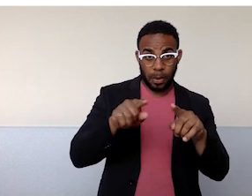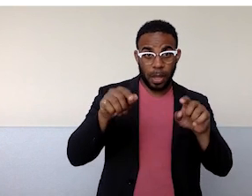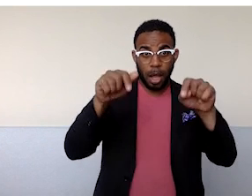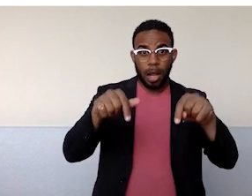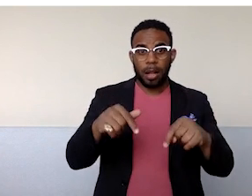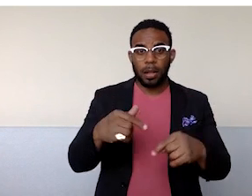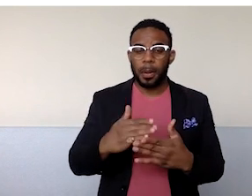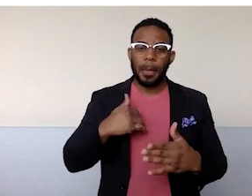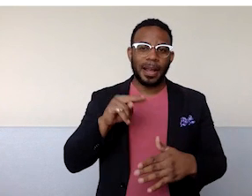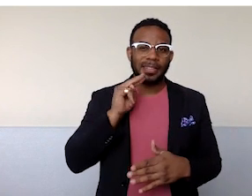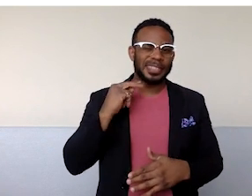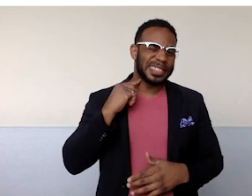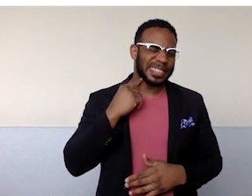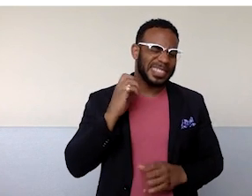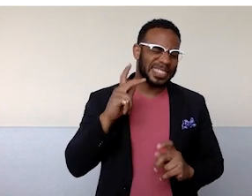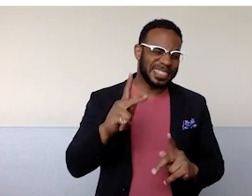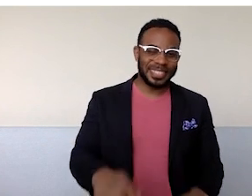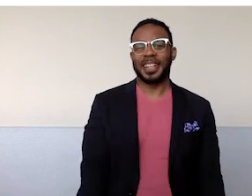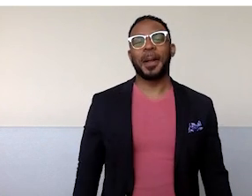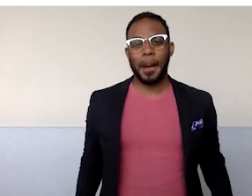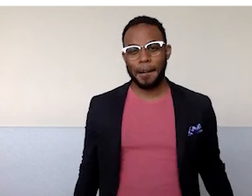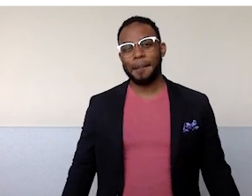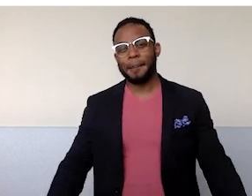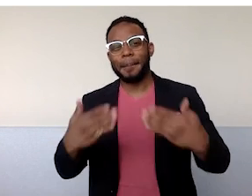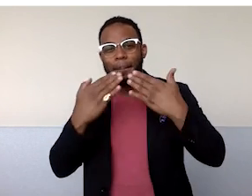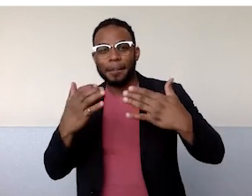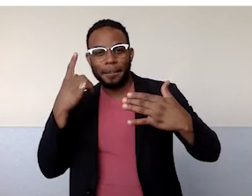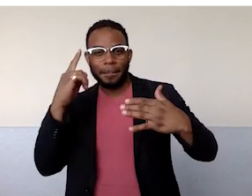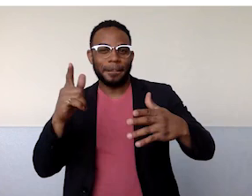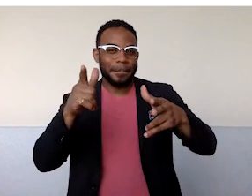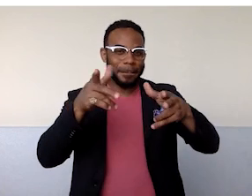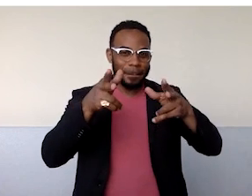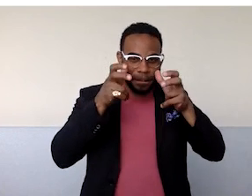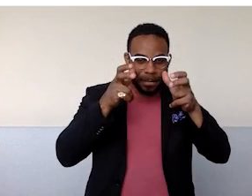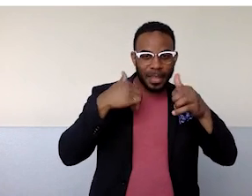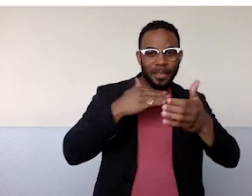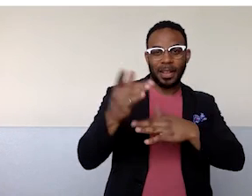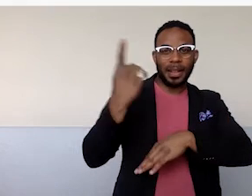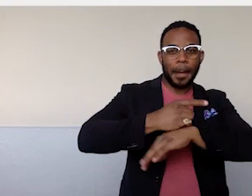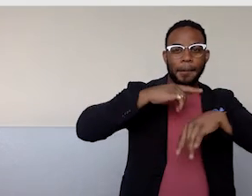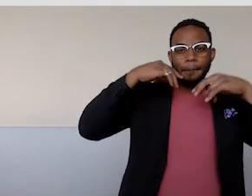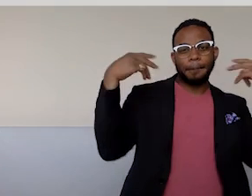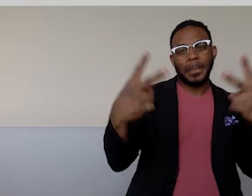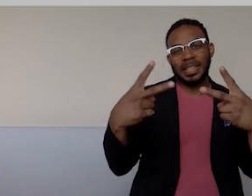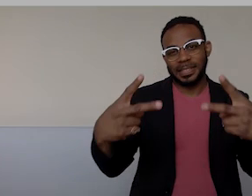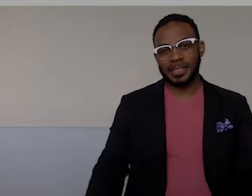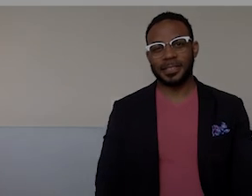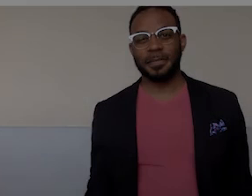pardon my Nigerian set. Okay, so thank you so much for listening and have a nice day. Bye.